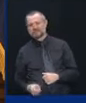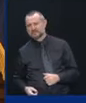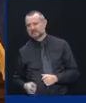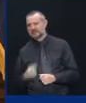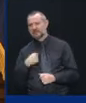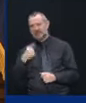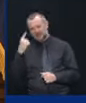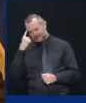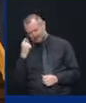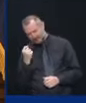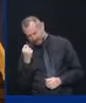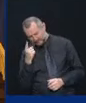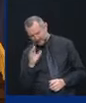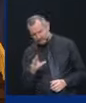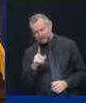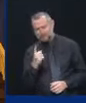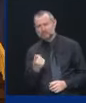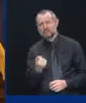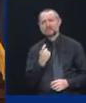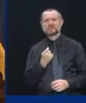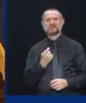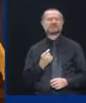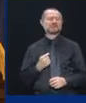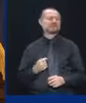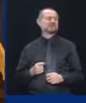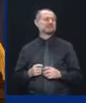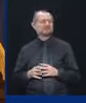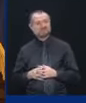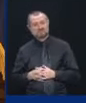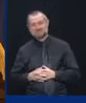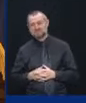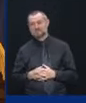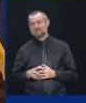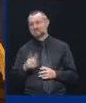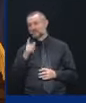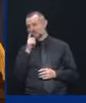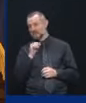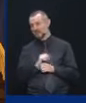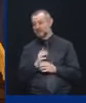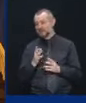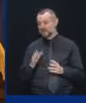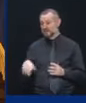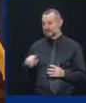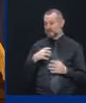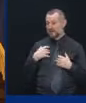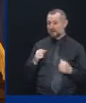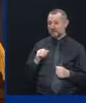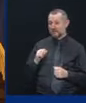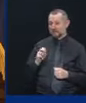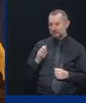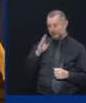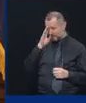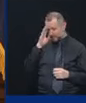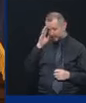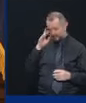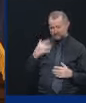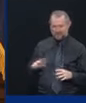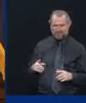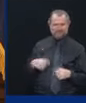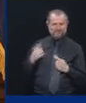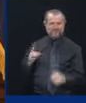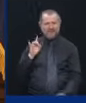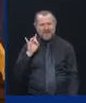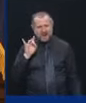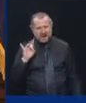of the question. The healthcare workers, a hospital has had over 8